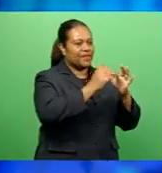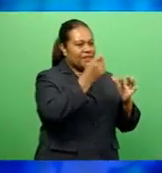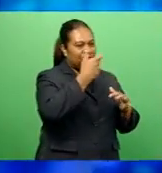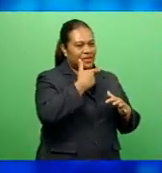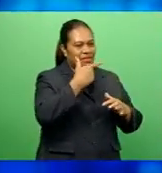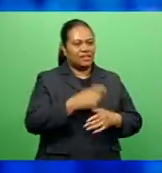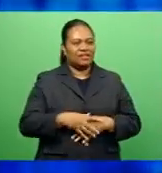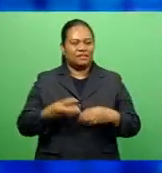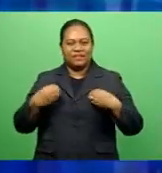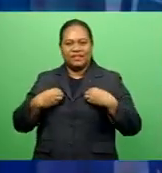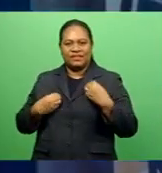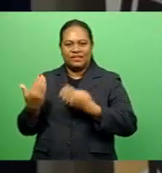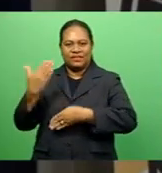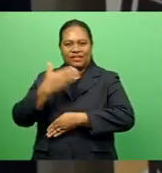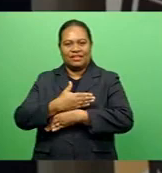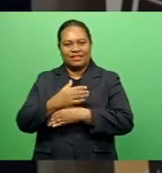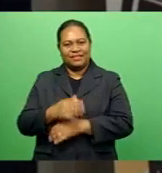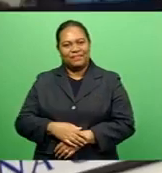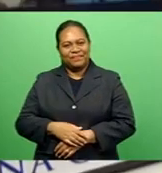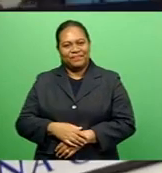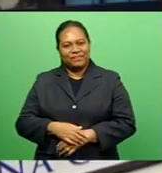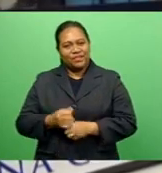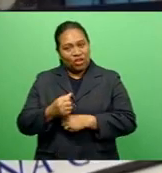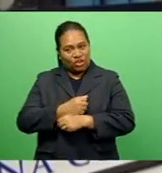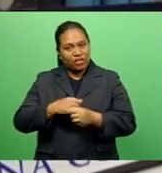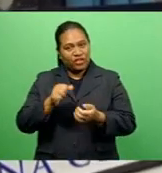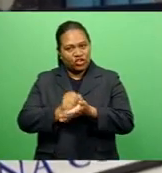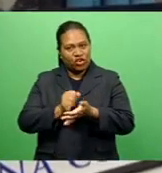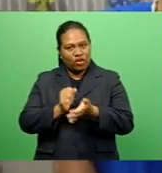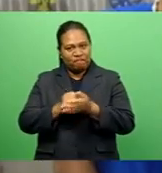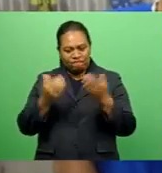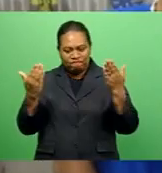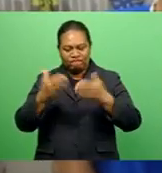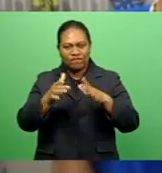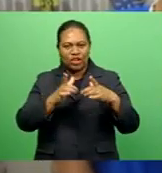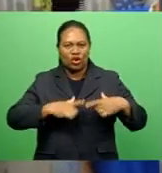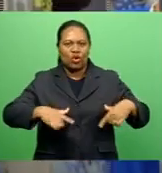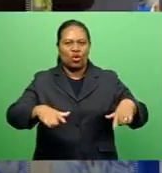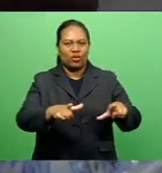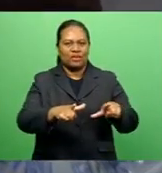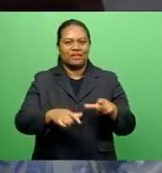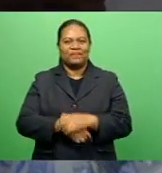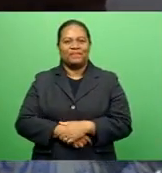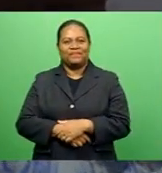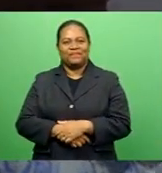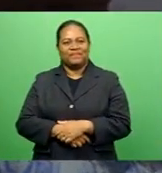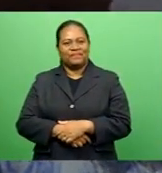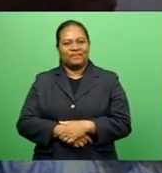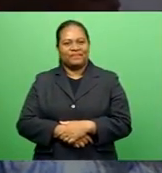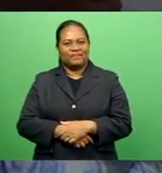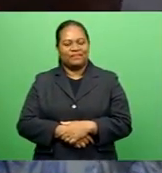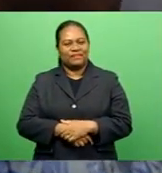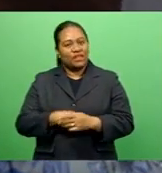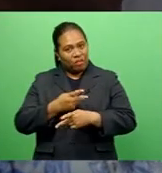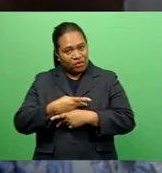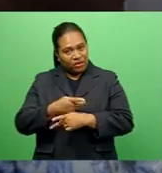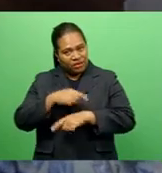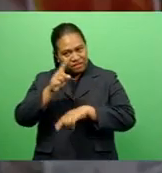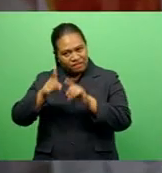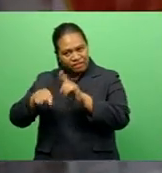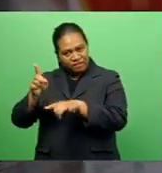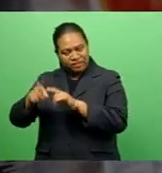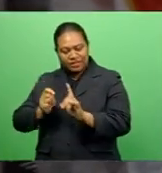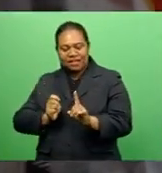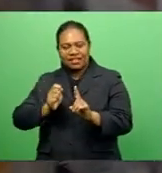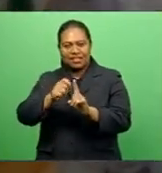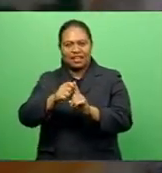up in business tonight, coffee shop goes local as part of rebranding. And product diversified